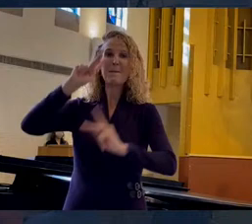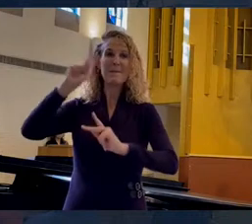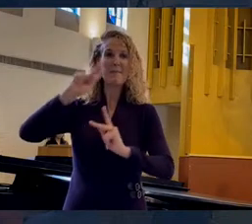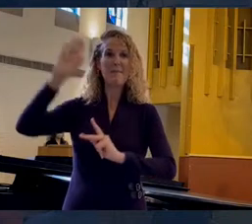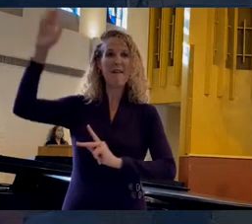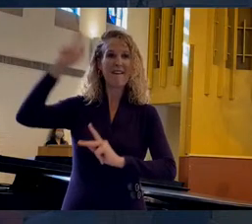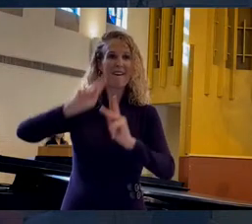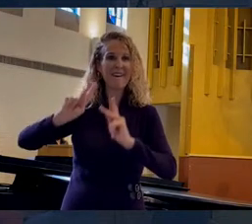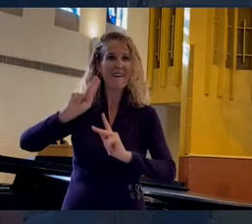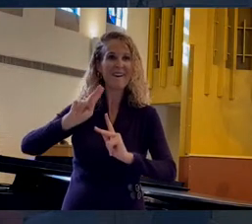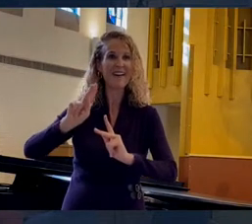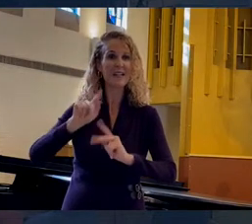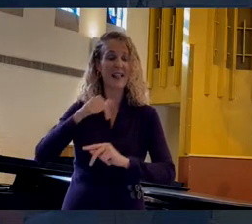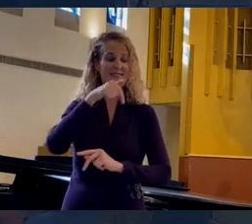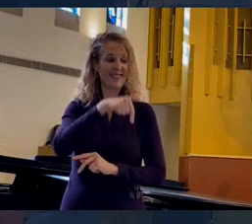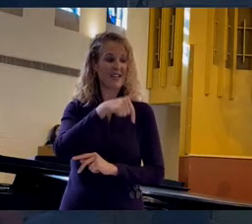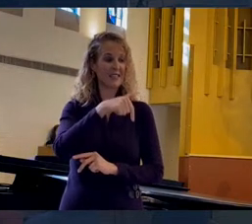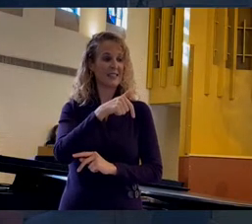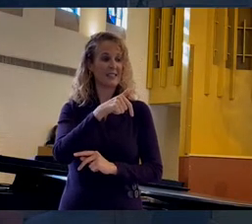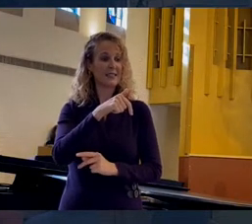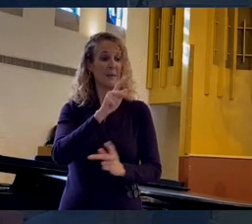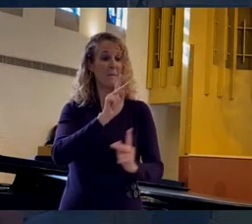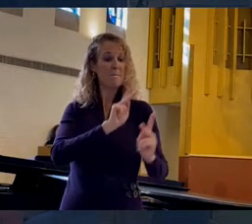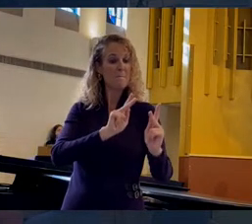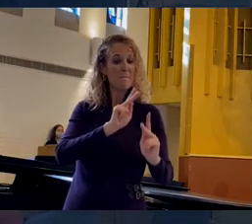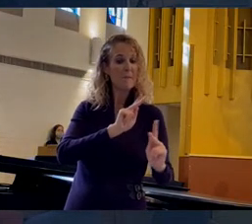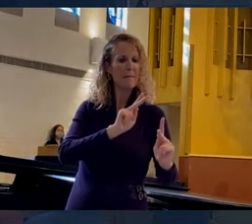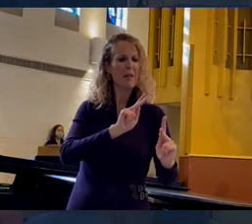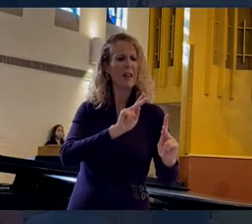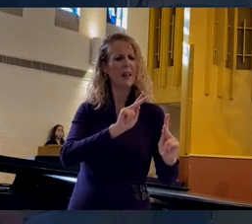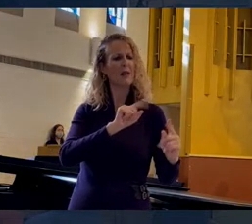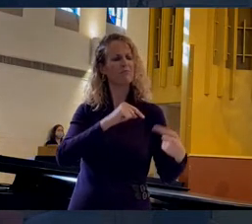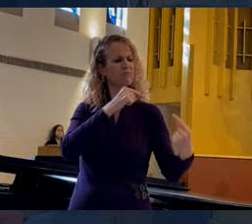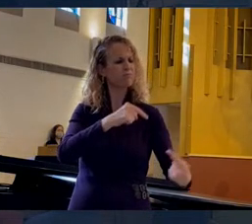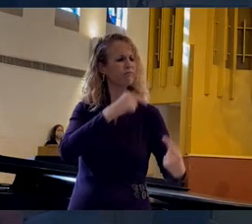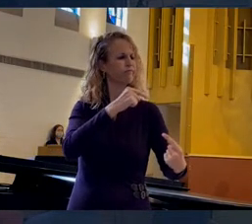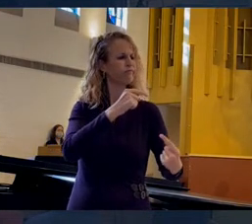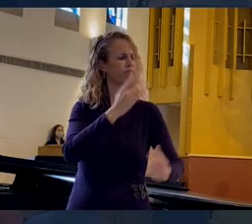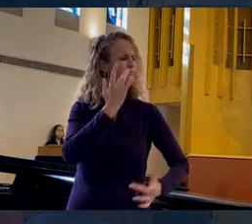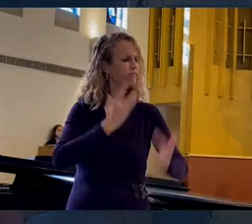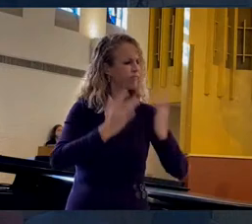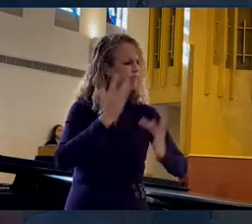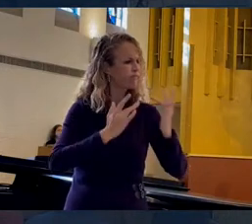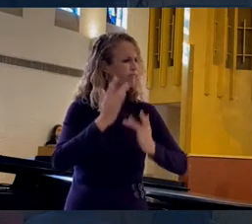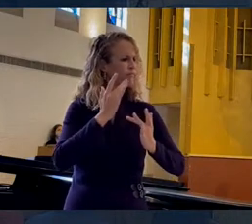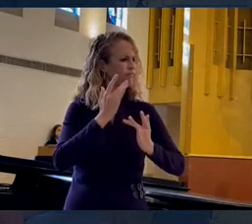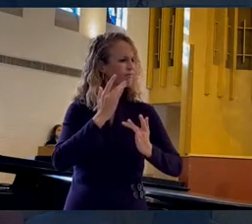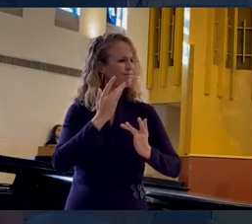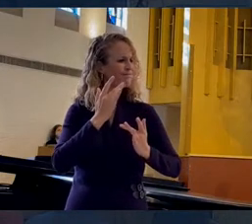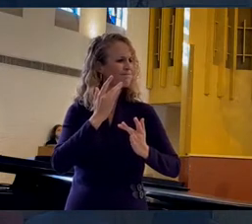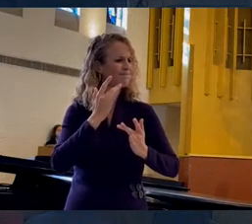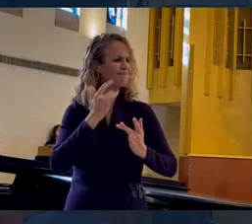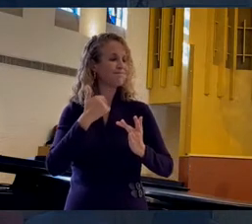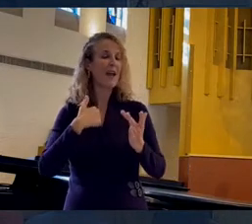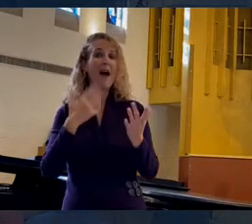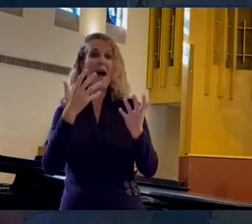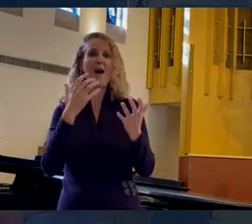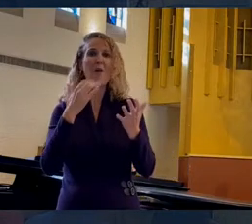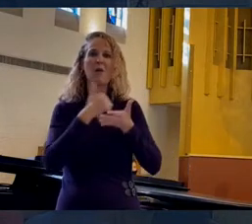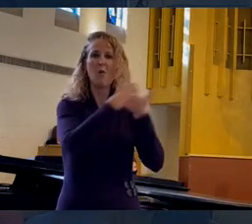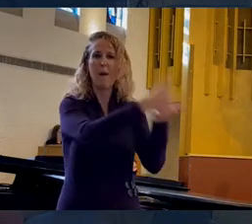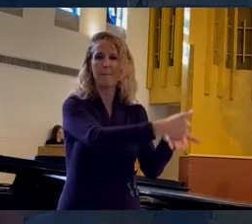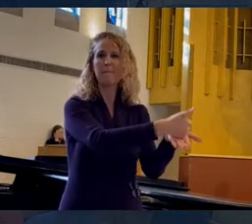of God, and this is where the people of God is broken, hurting in some way, and I want